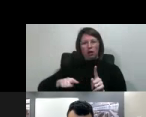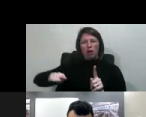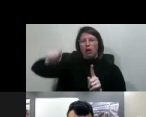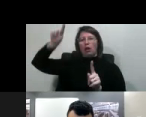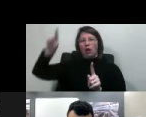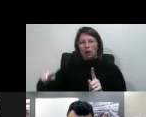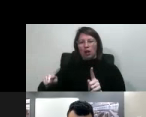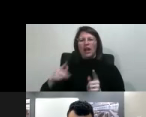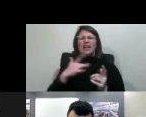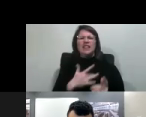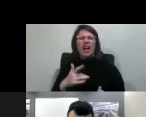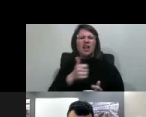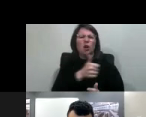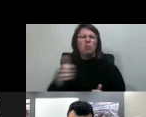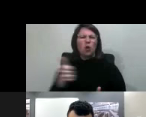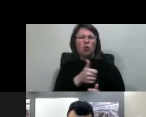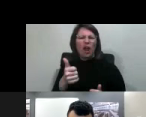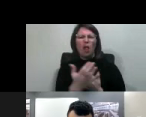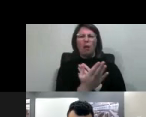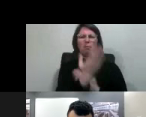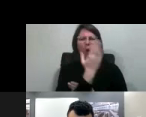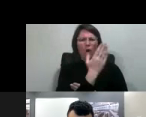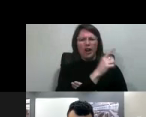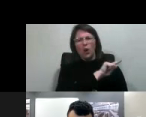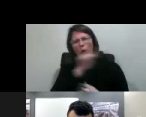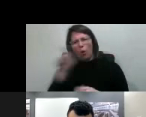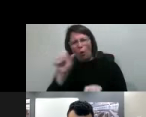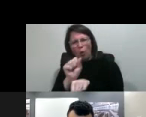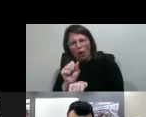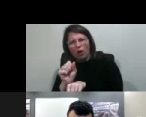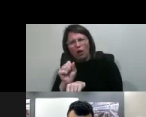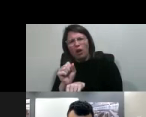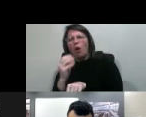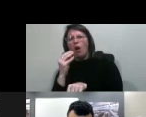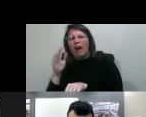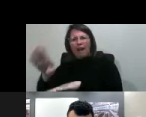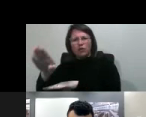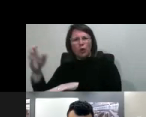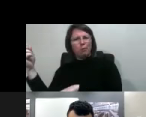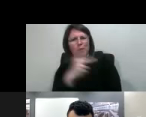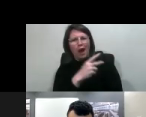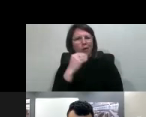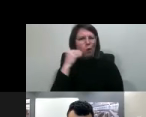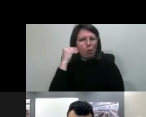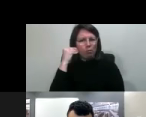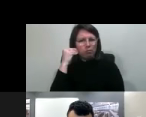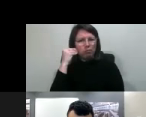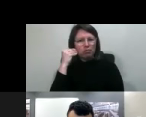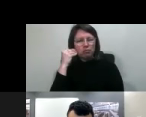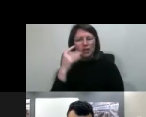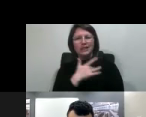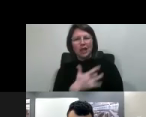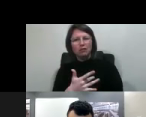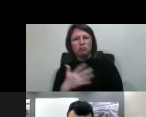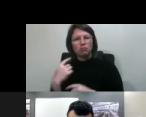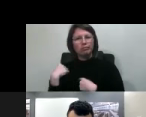would focus on bringing a lot of people in, mostly into the Boston area for the morning rush and mostly home in the evening rush.